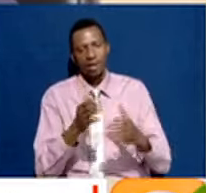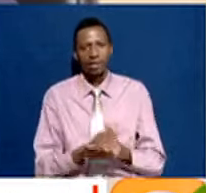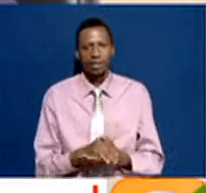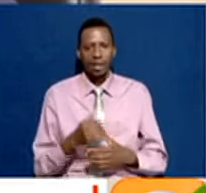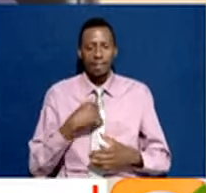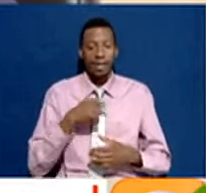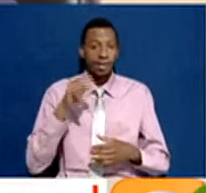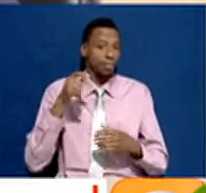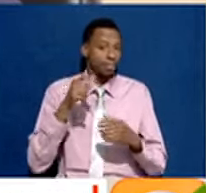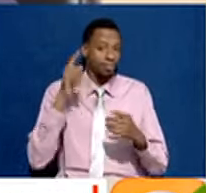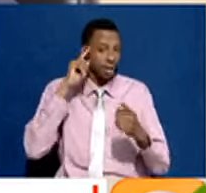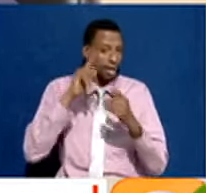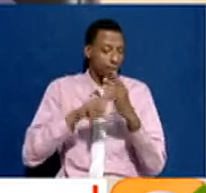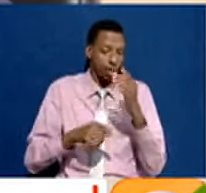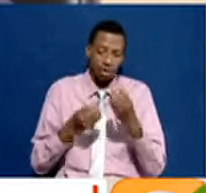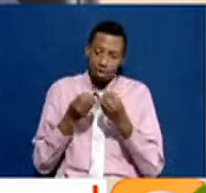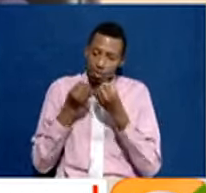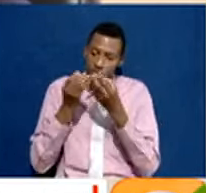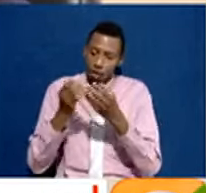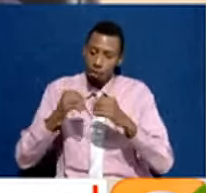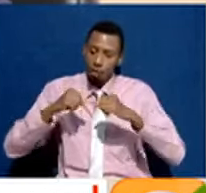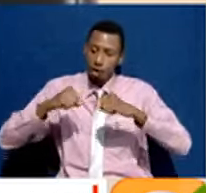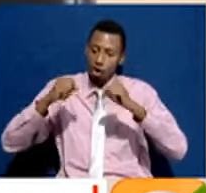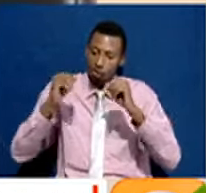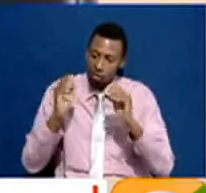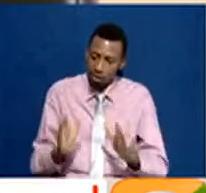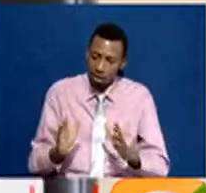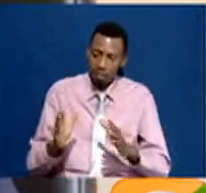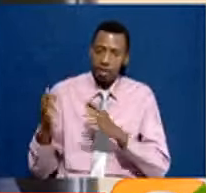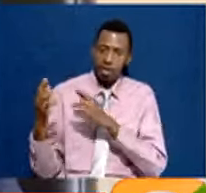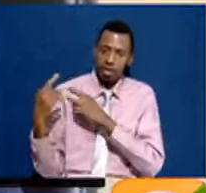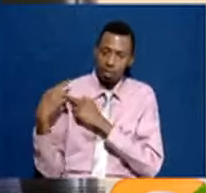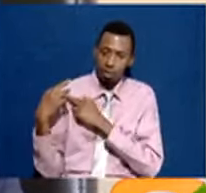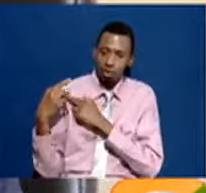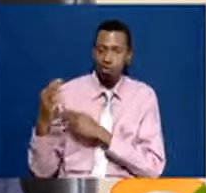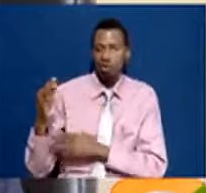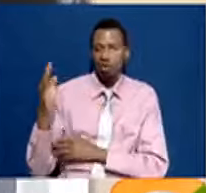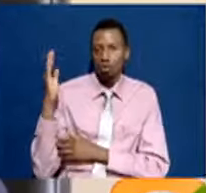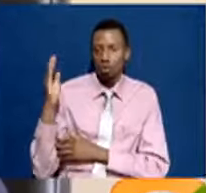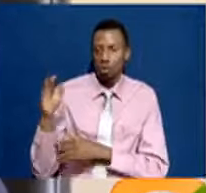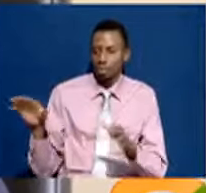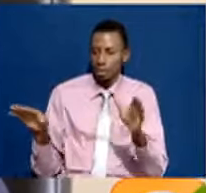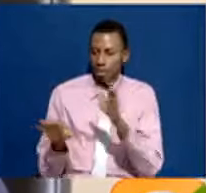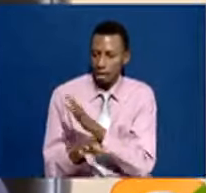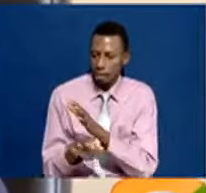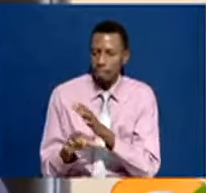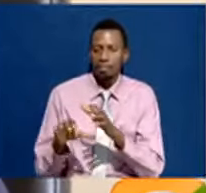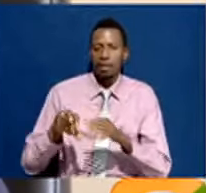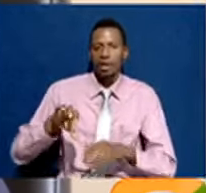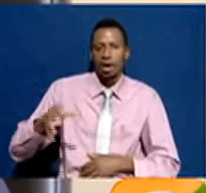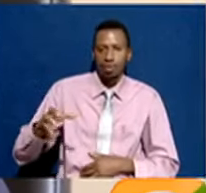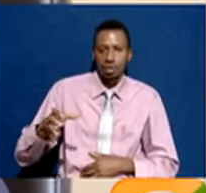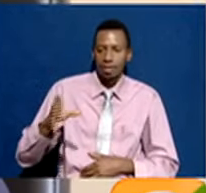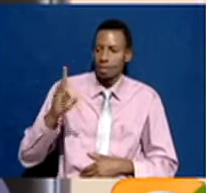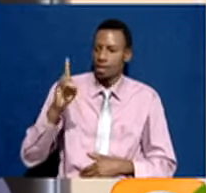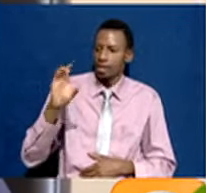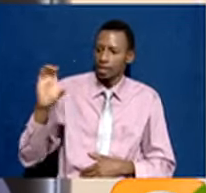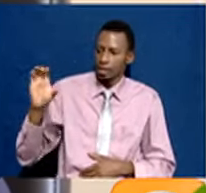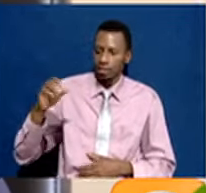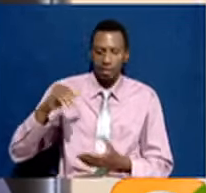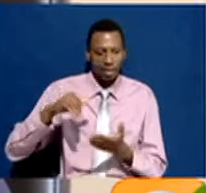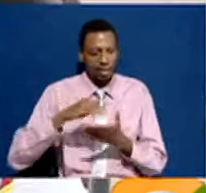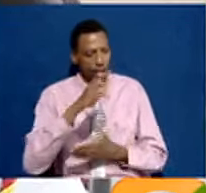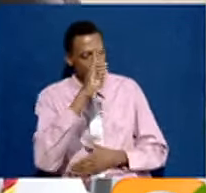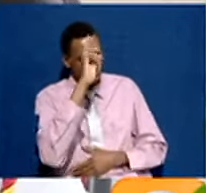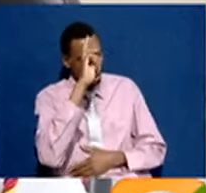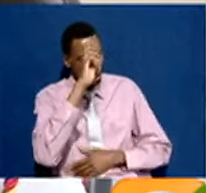have to inform the officer in charge of security in the sub-county. I informed him, our DCC, who sent officers to school to